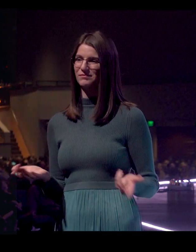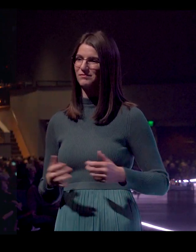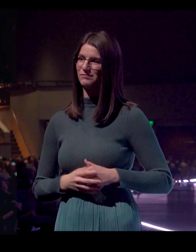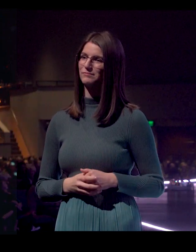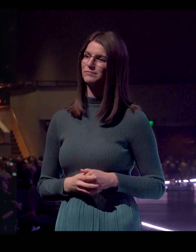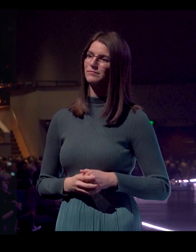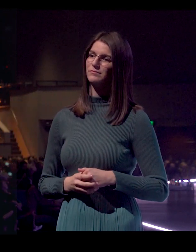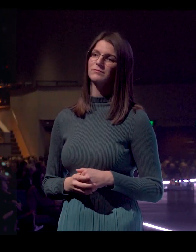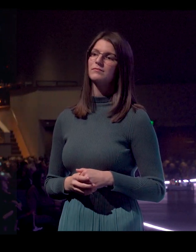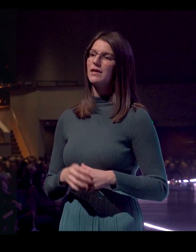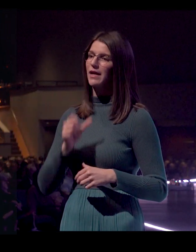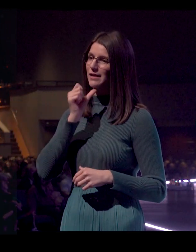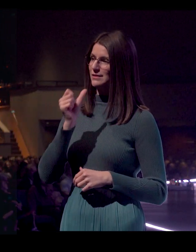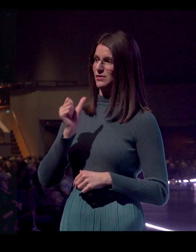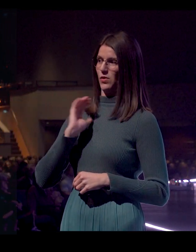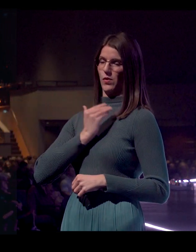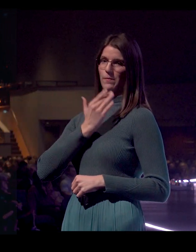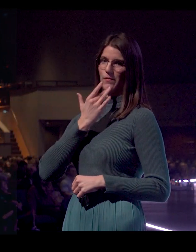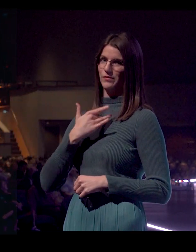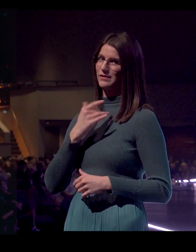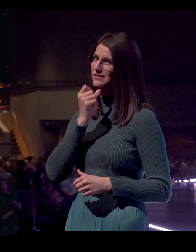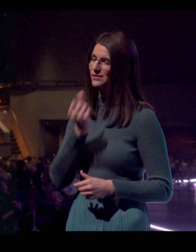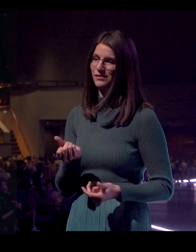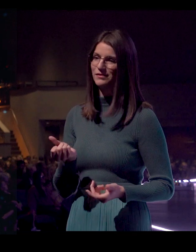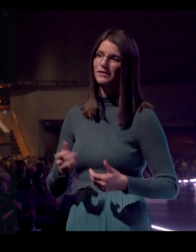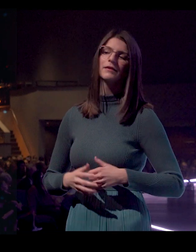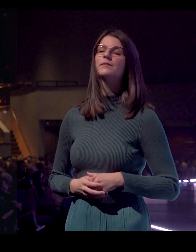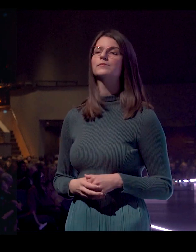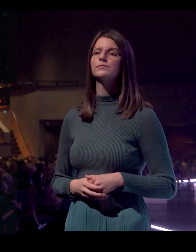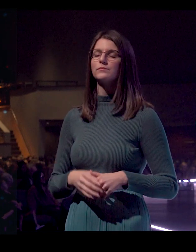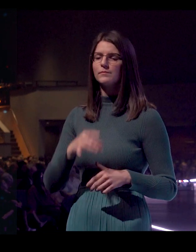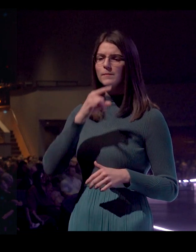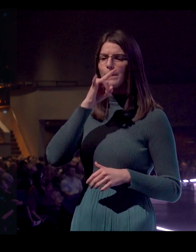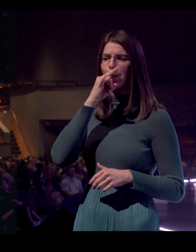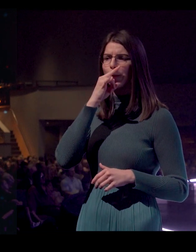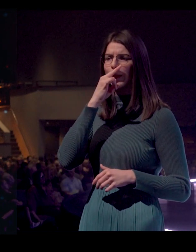Kids, whose birthday do we celebrate on Christmas?